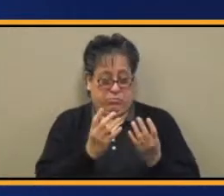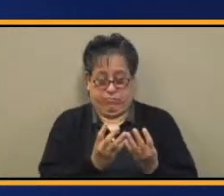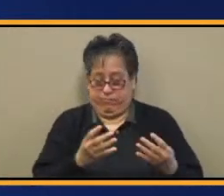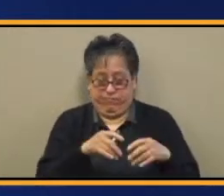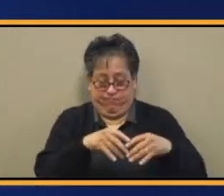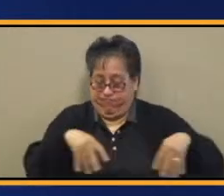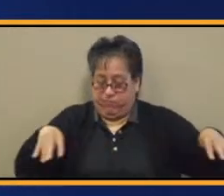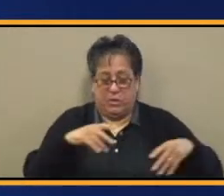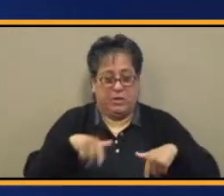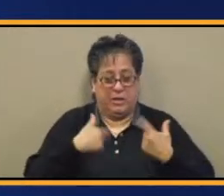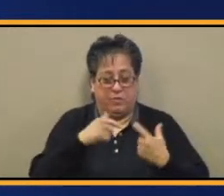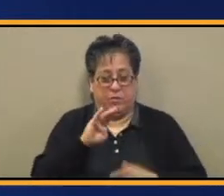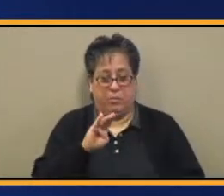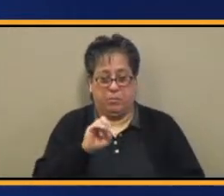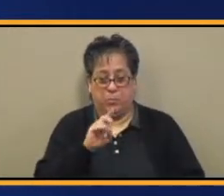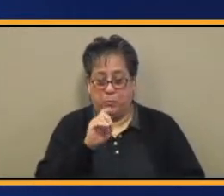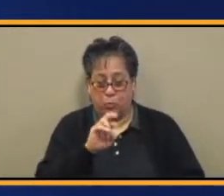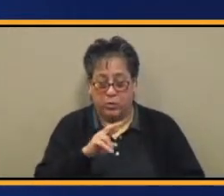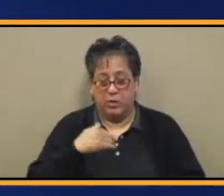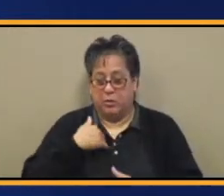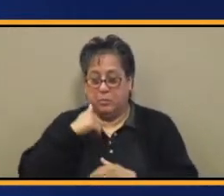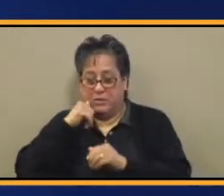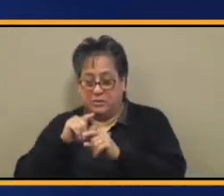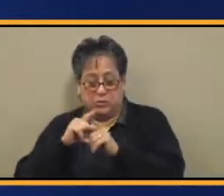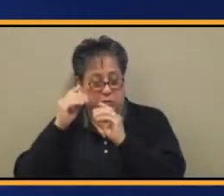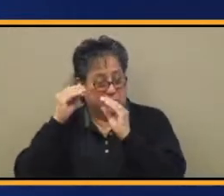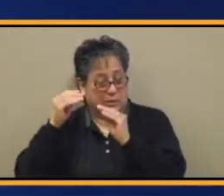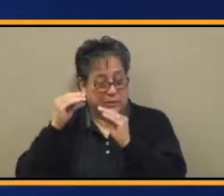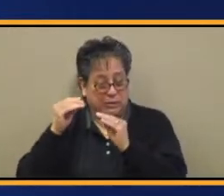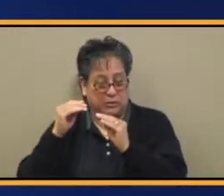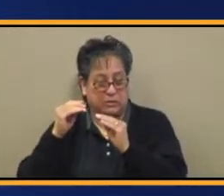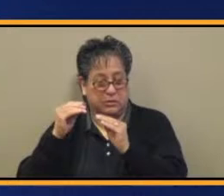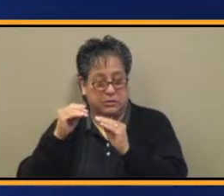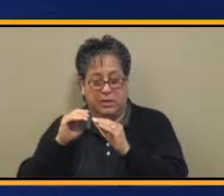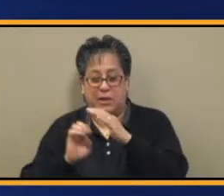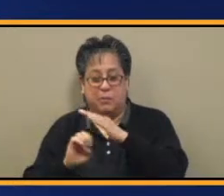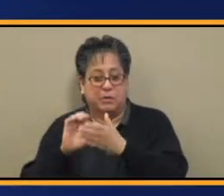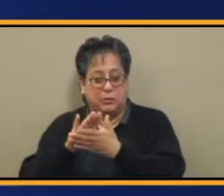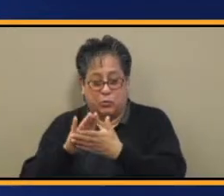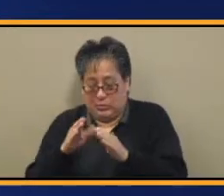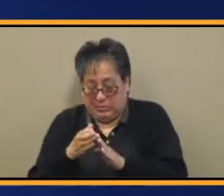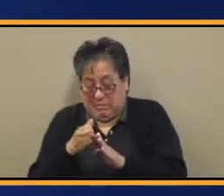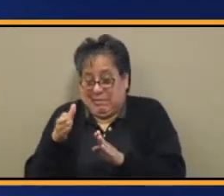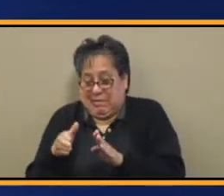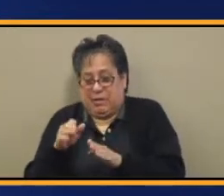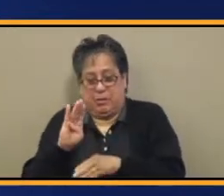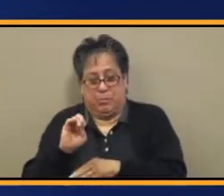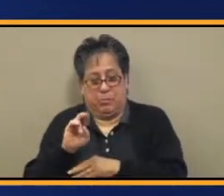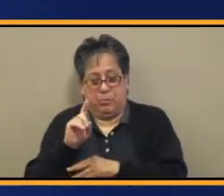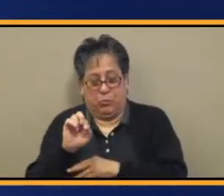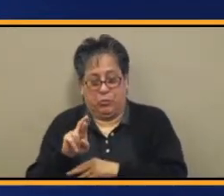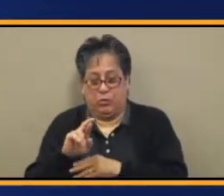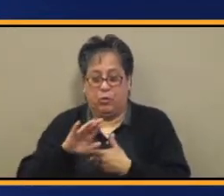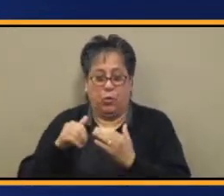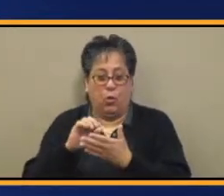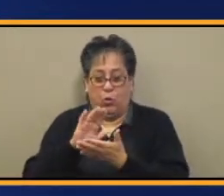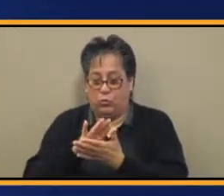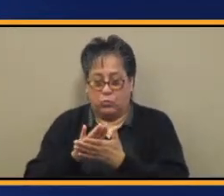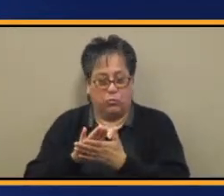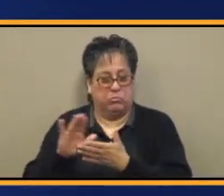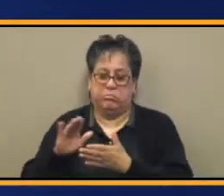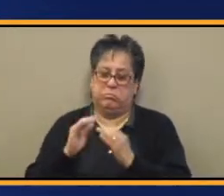border. My sister is a teacher at a elementary school right next to the border, and the entire school was put on